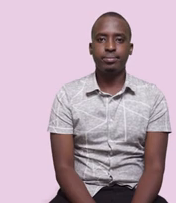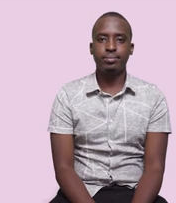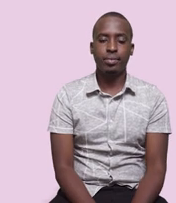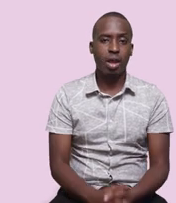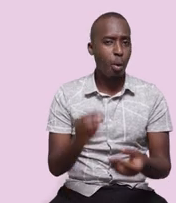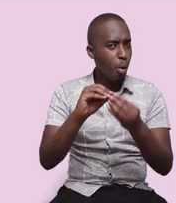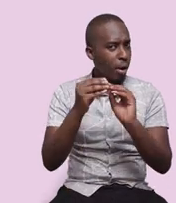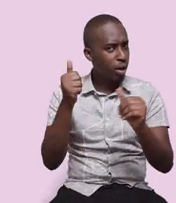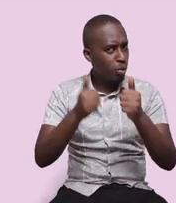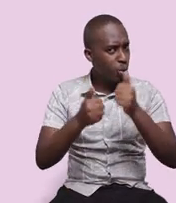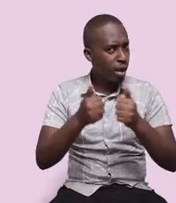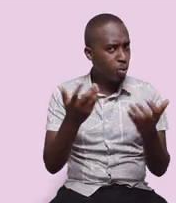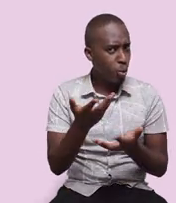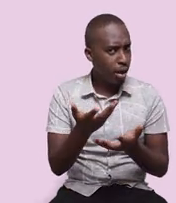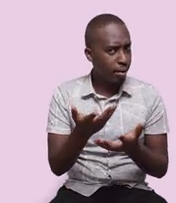What is the number?